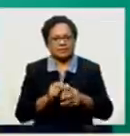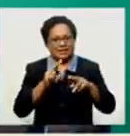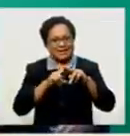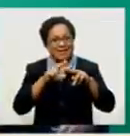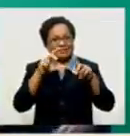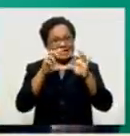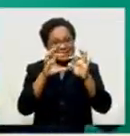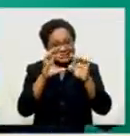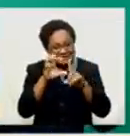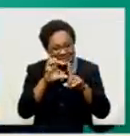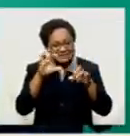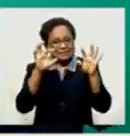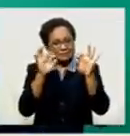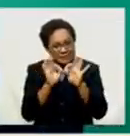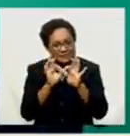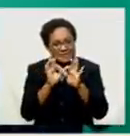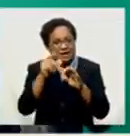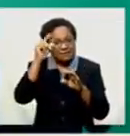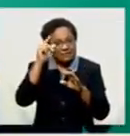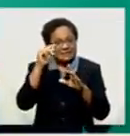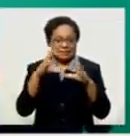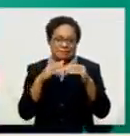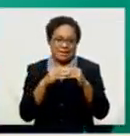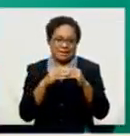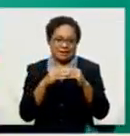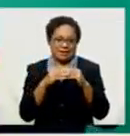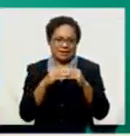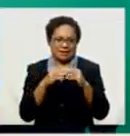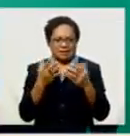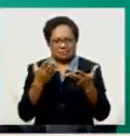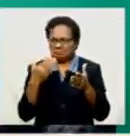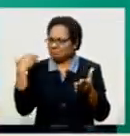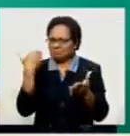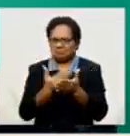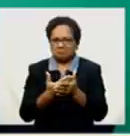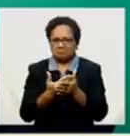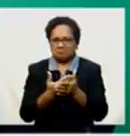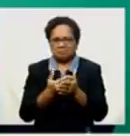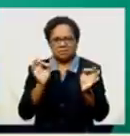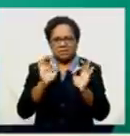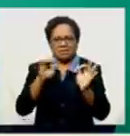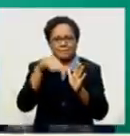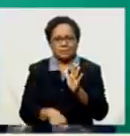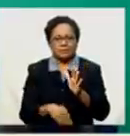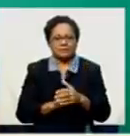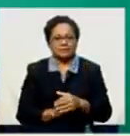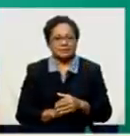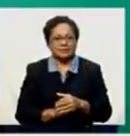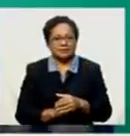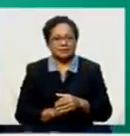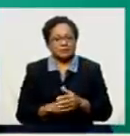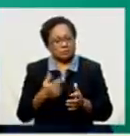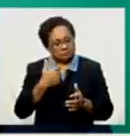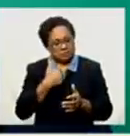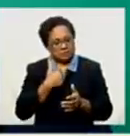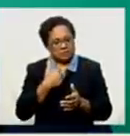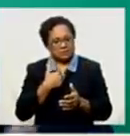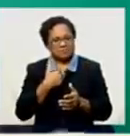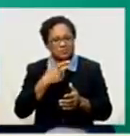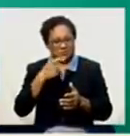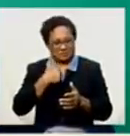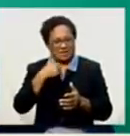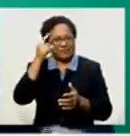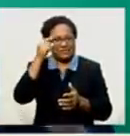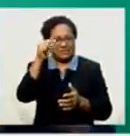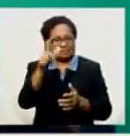Fijian institution and has survived all these years as a true patriot, I, along with the